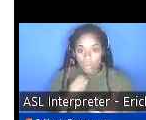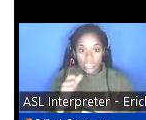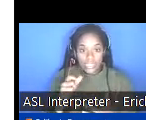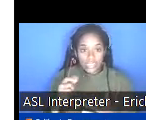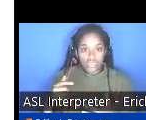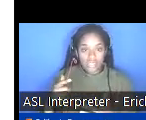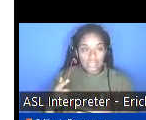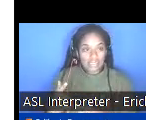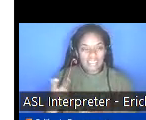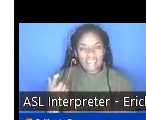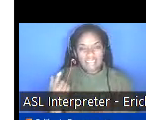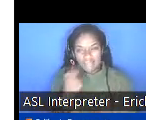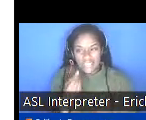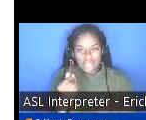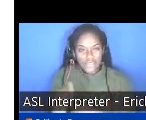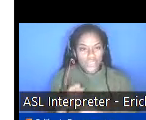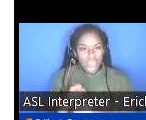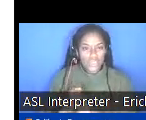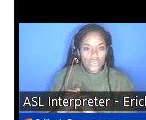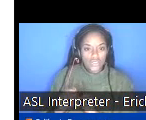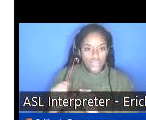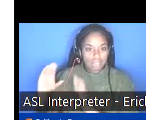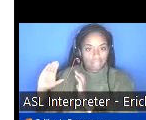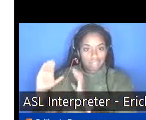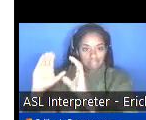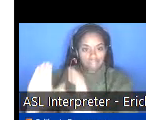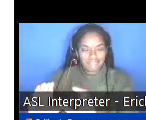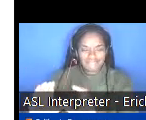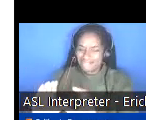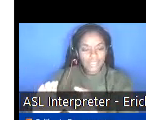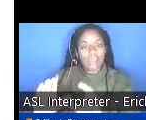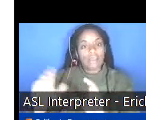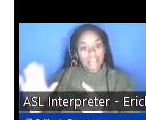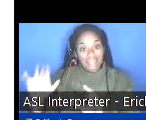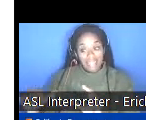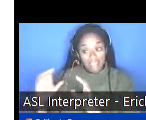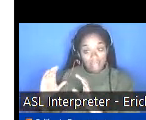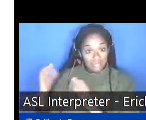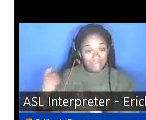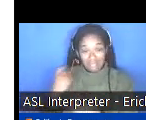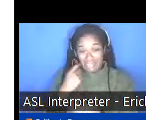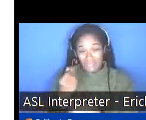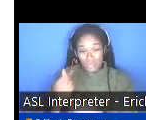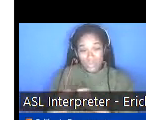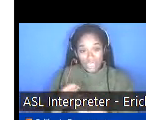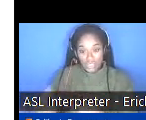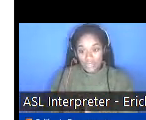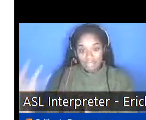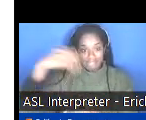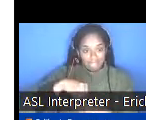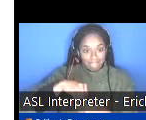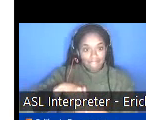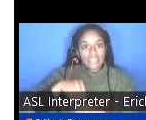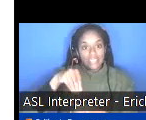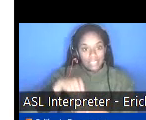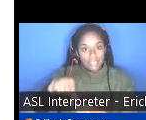the last few years, but we're incorporating it moving forward. And as Amanda will cover in the next few minutes, the